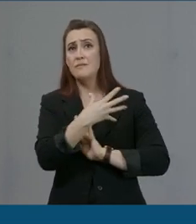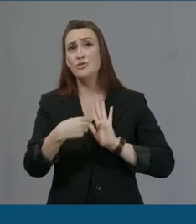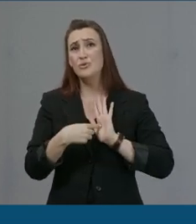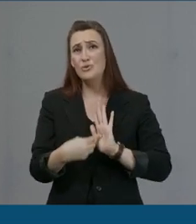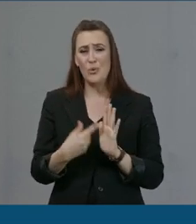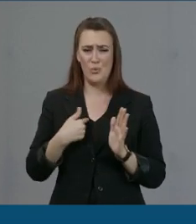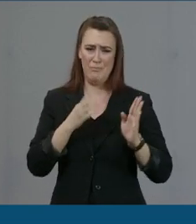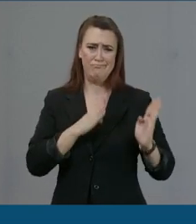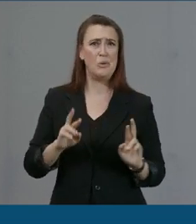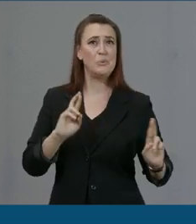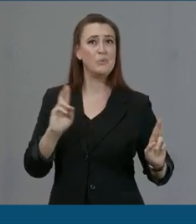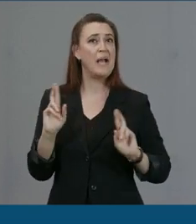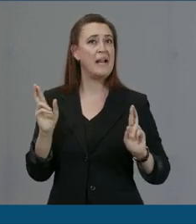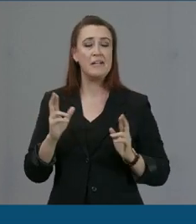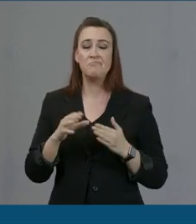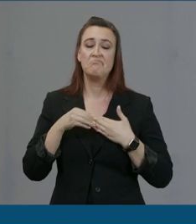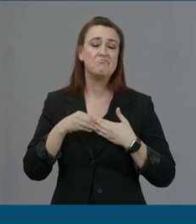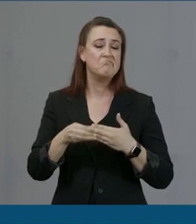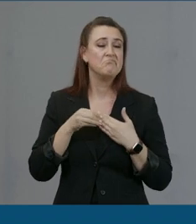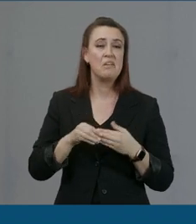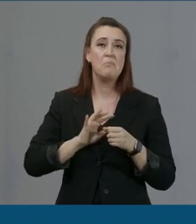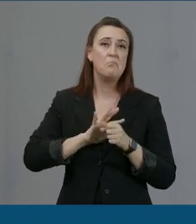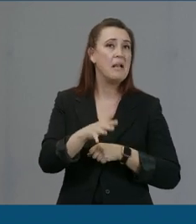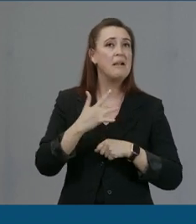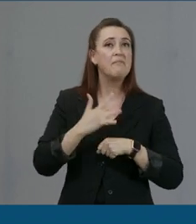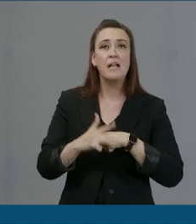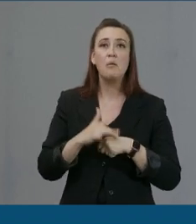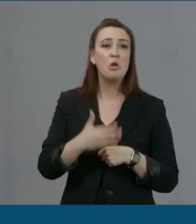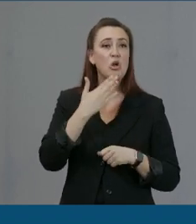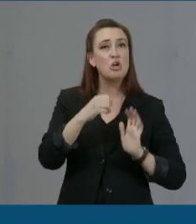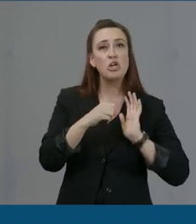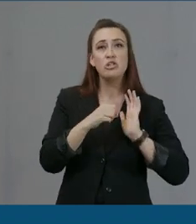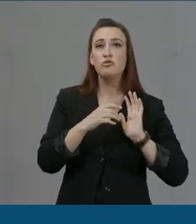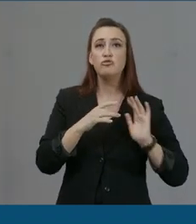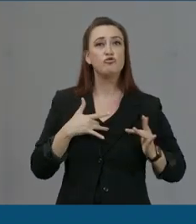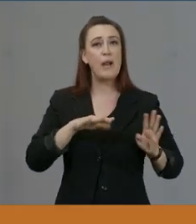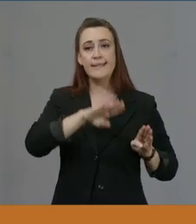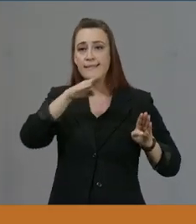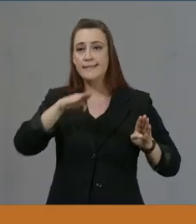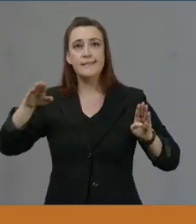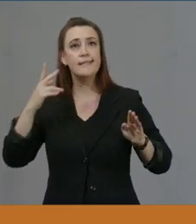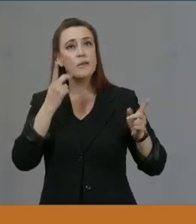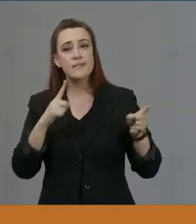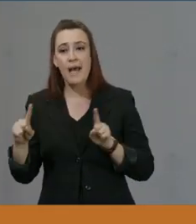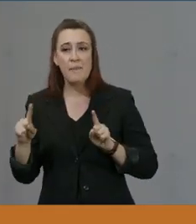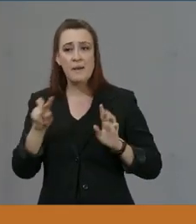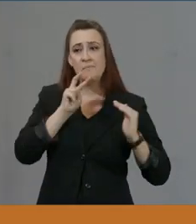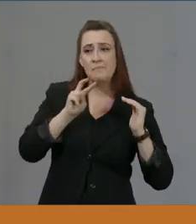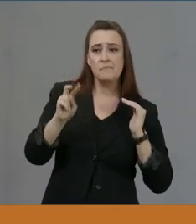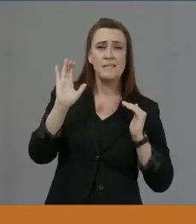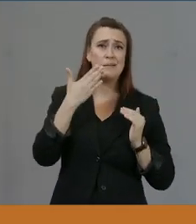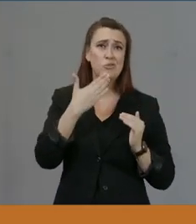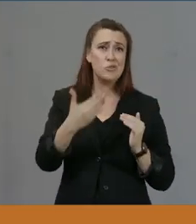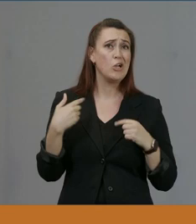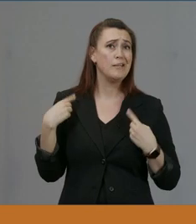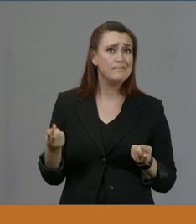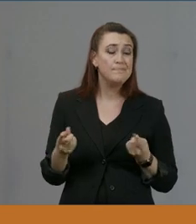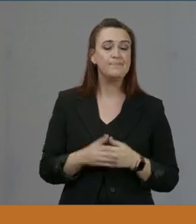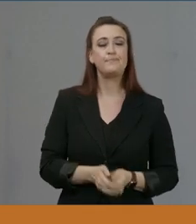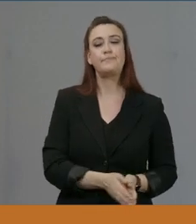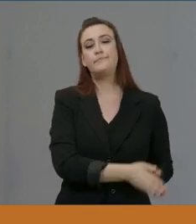have good trends with our symptoms and our cases. So let's talk testing. You need a